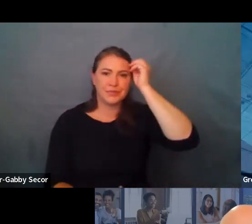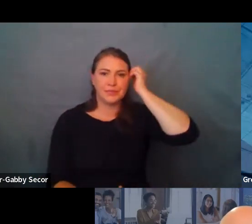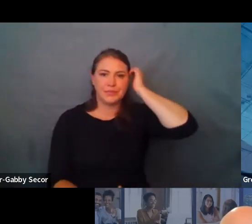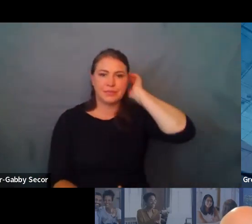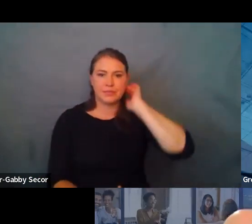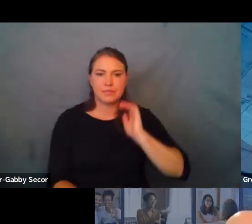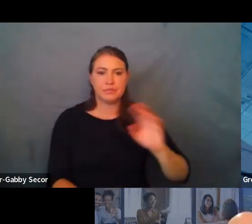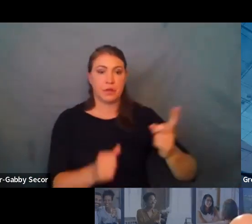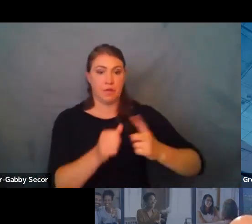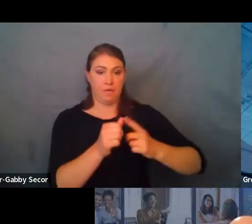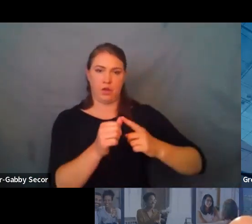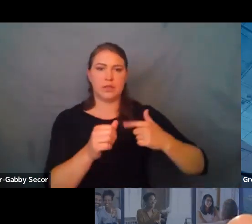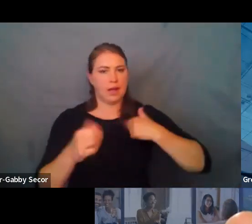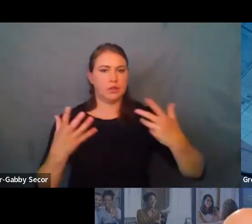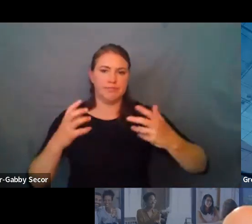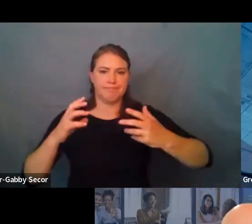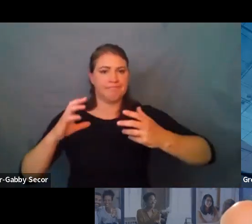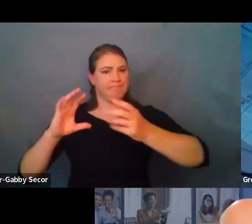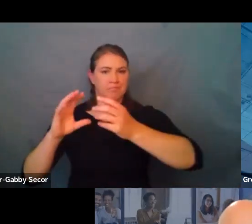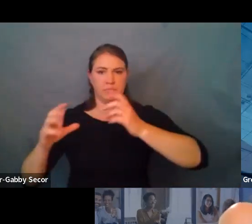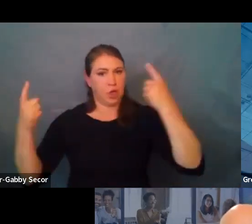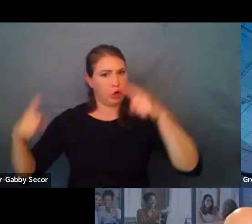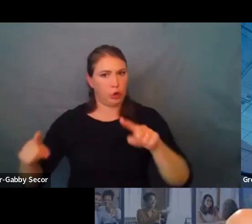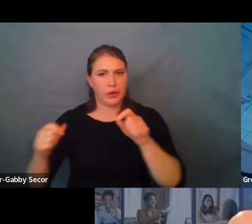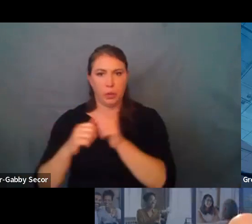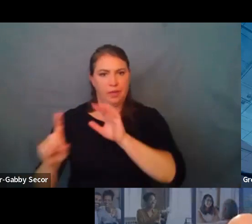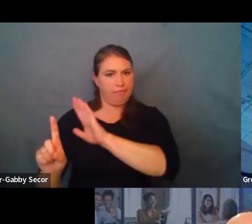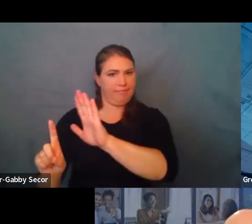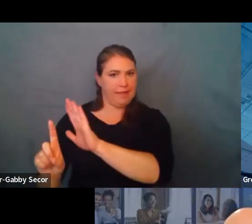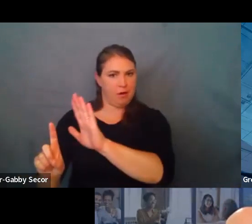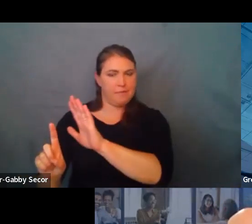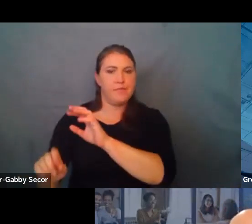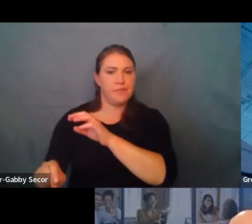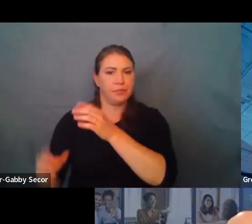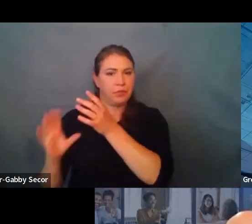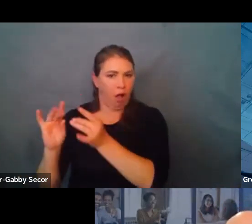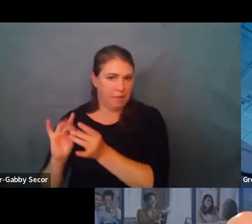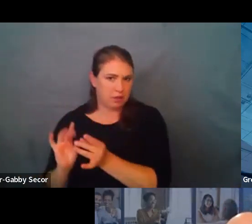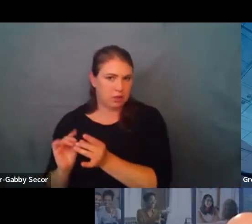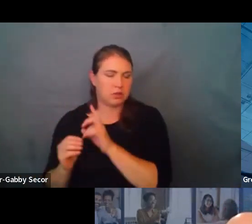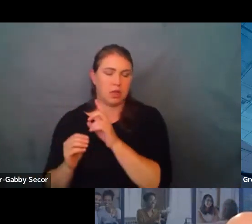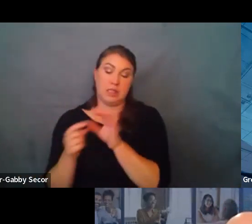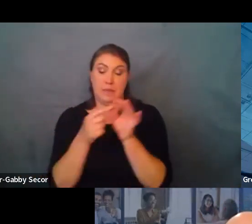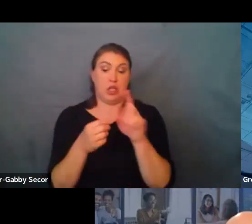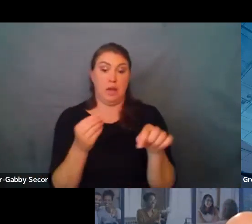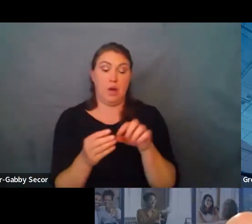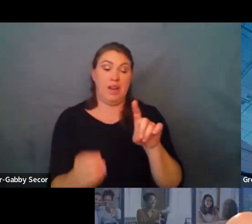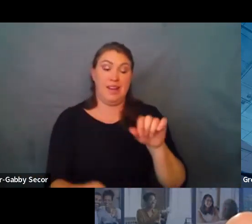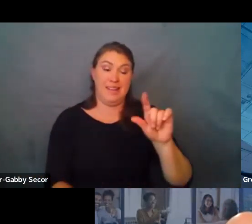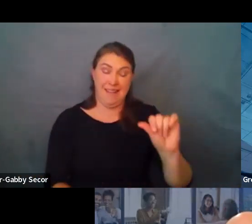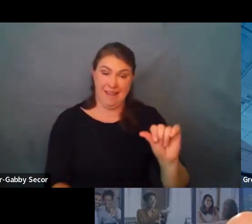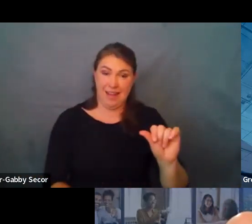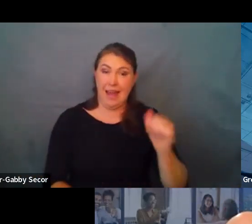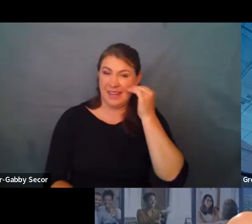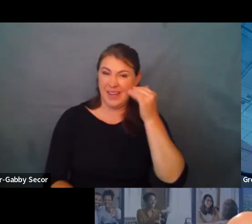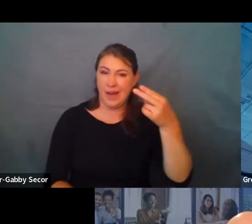Well, first of all, I would echo what Ellie and Linda both said, particularly to the importance of data. I obviously understand, David, you all at HUD have put out some great